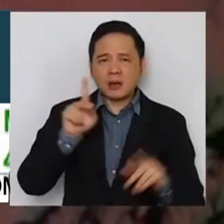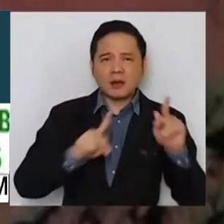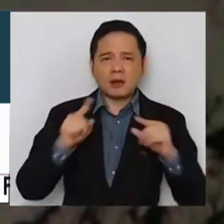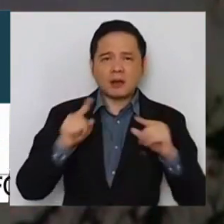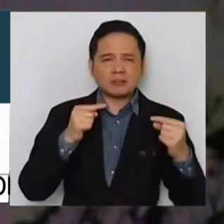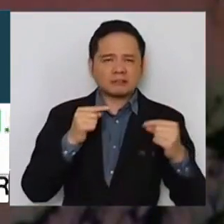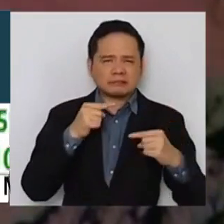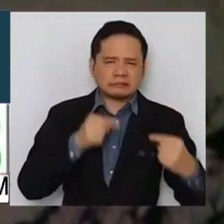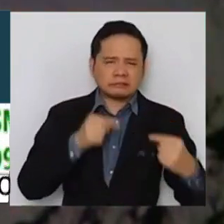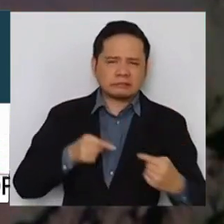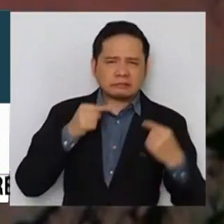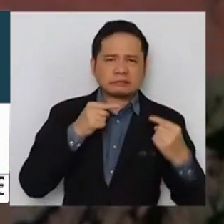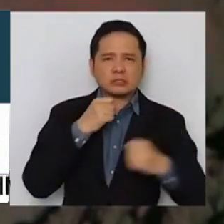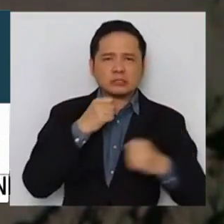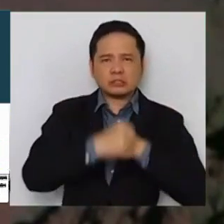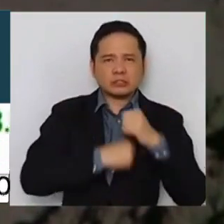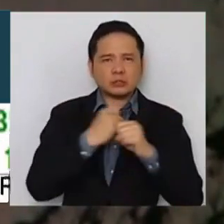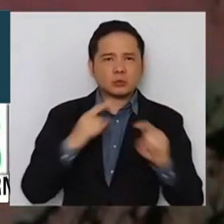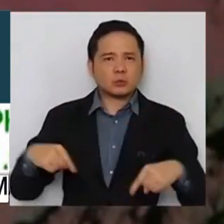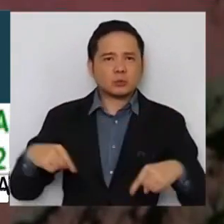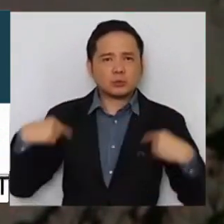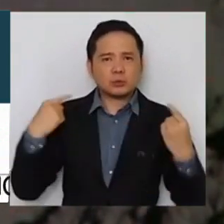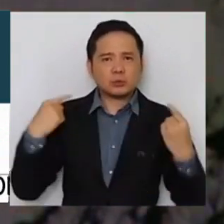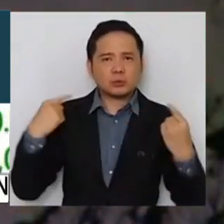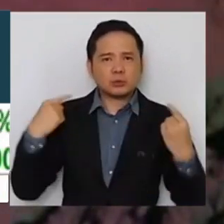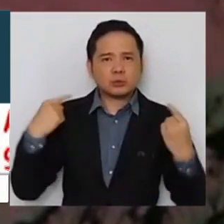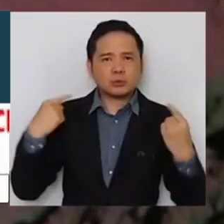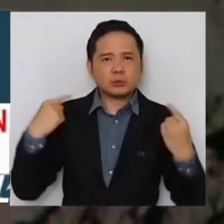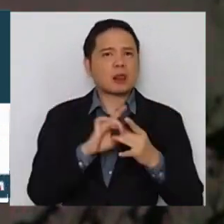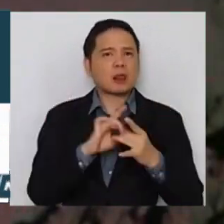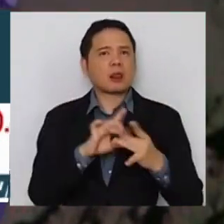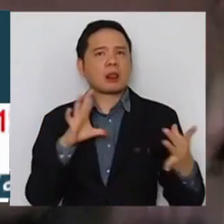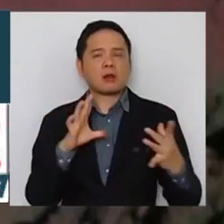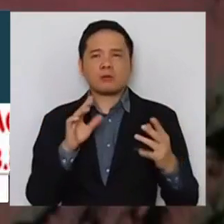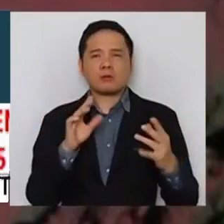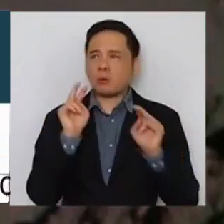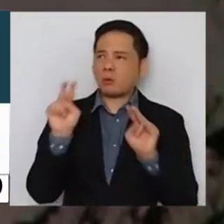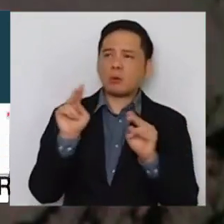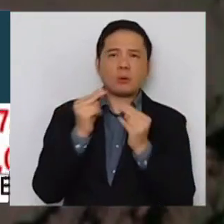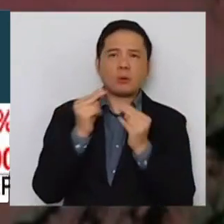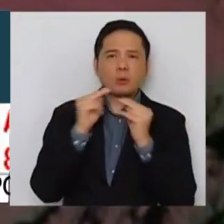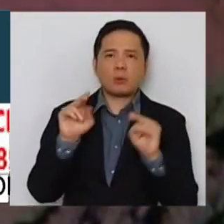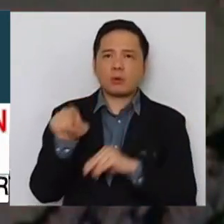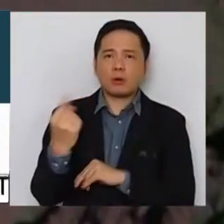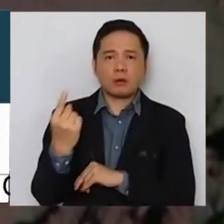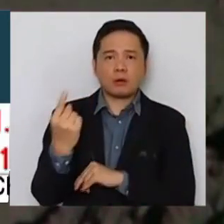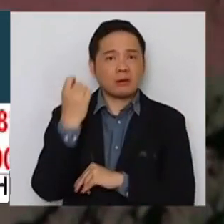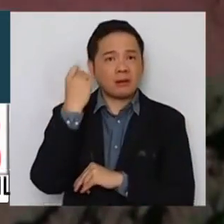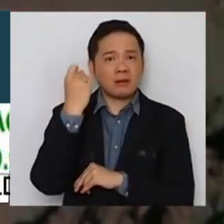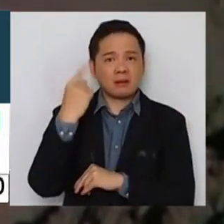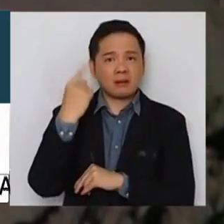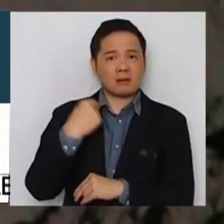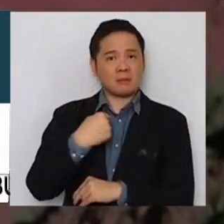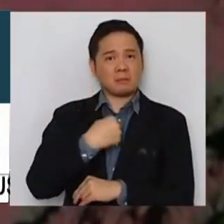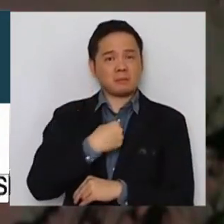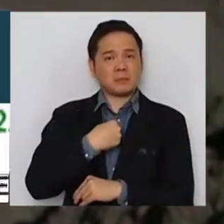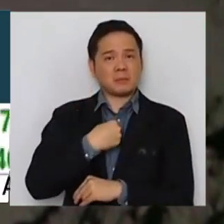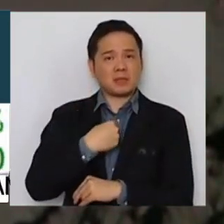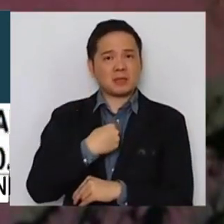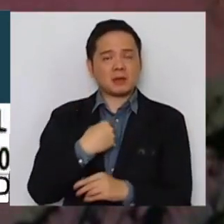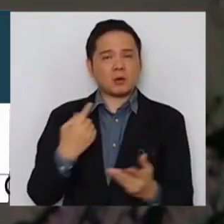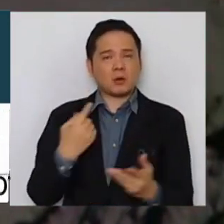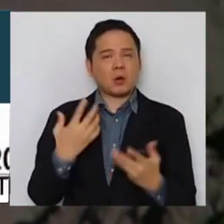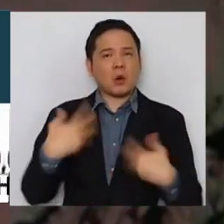only watching the news, but to me, as the last person at the gate between the human world and the afterlife, it's hard to control